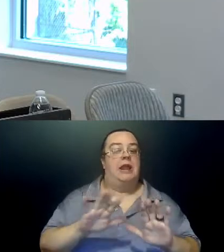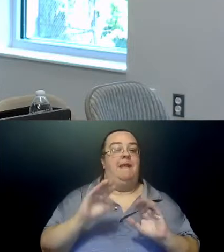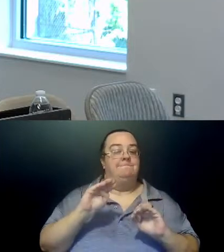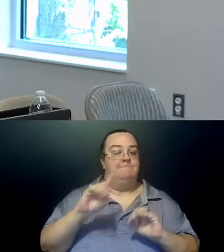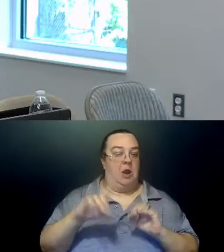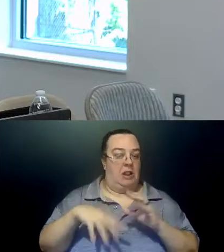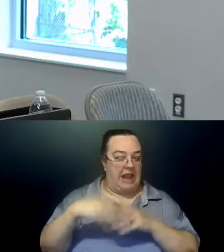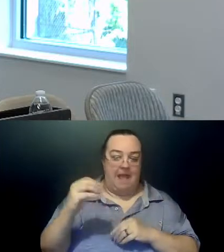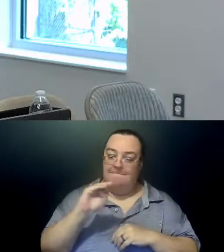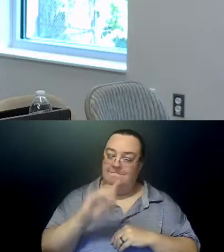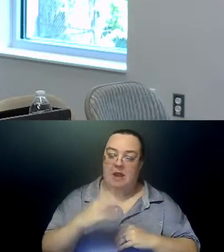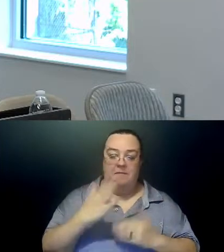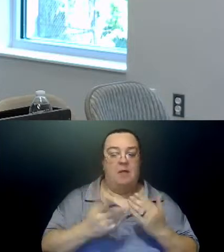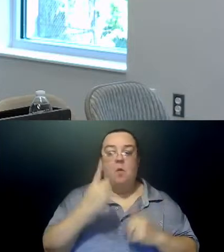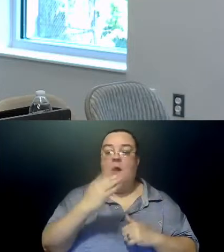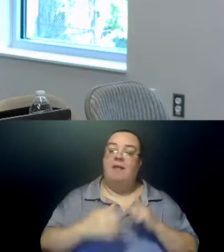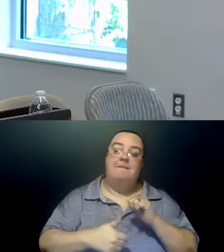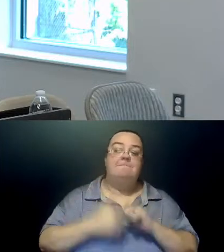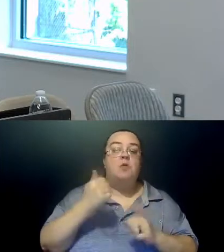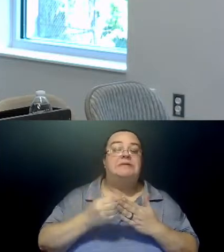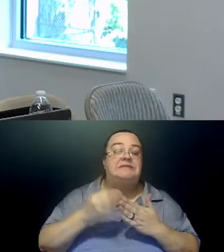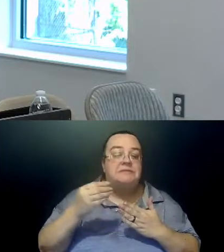most expensive places to retire.